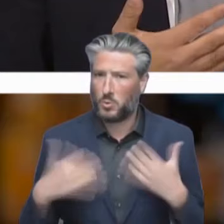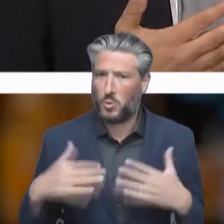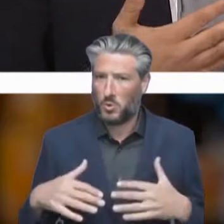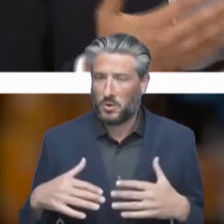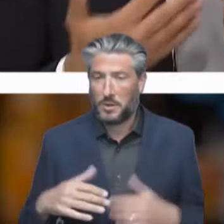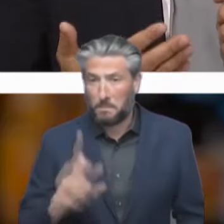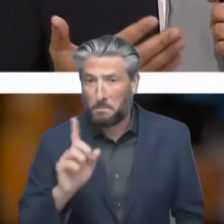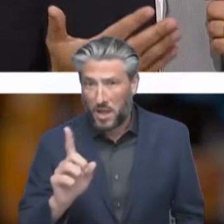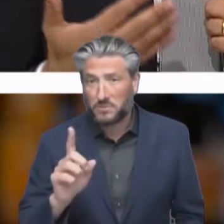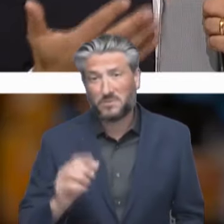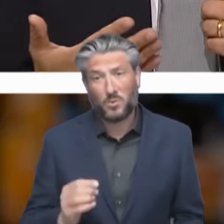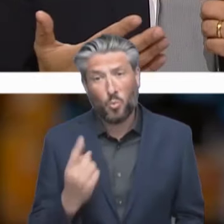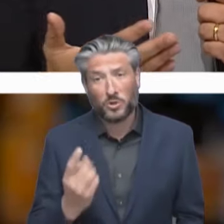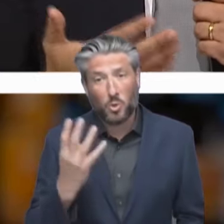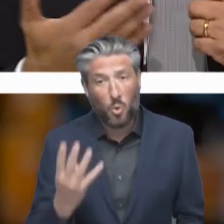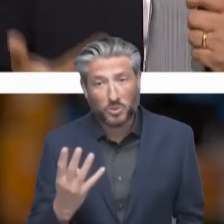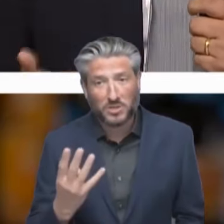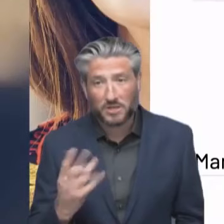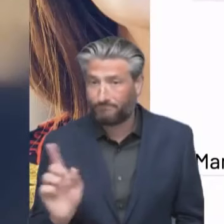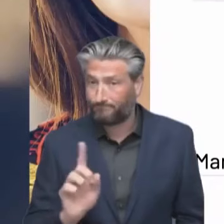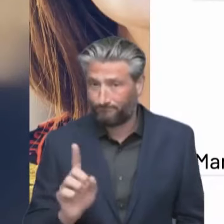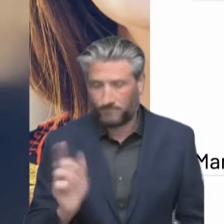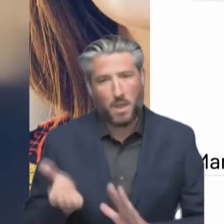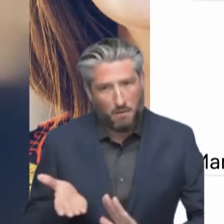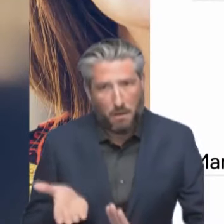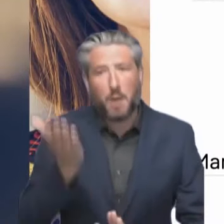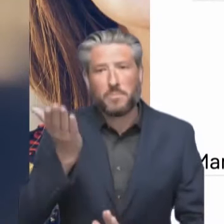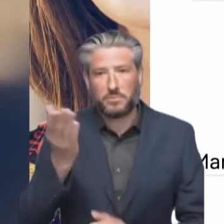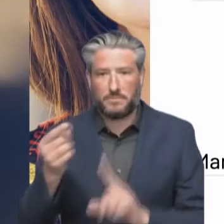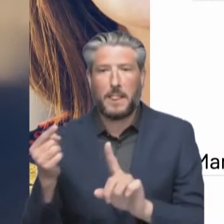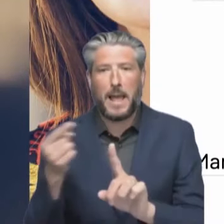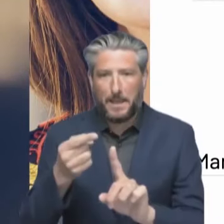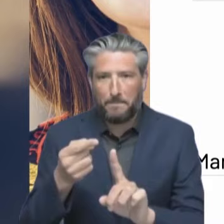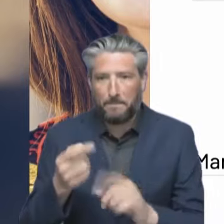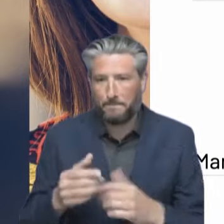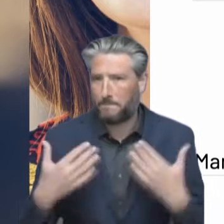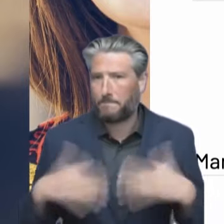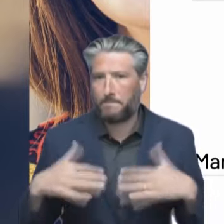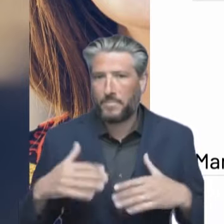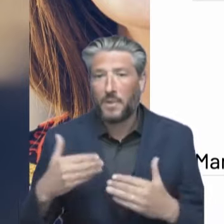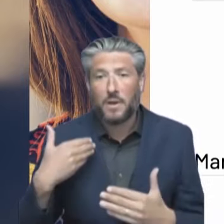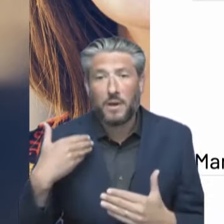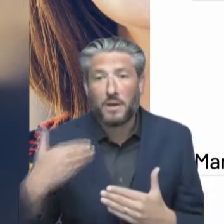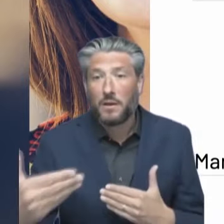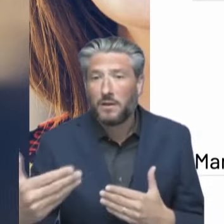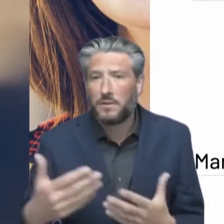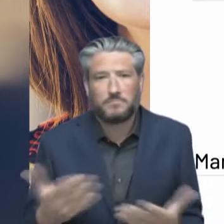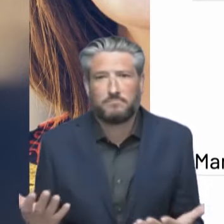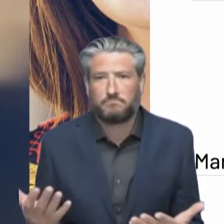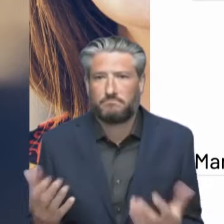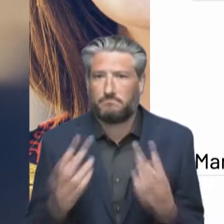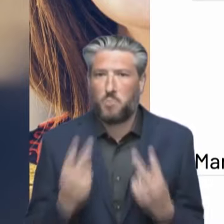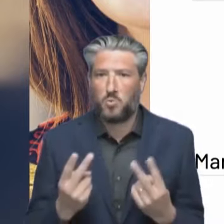to progress. So we have decided to increase our ambition, first of all, by ensuring that women can grow into